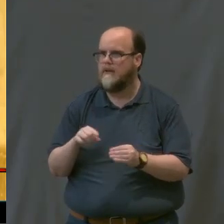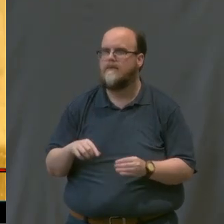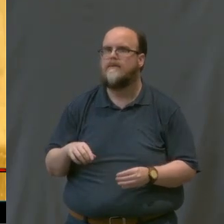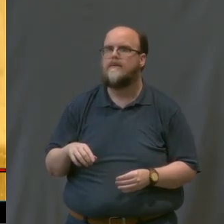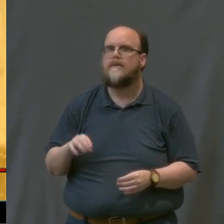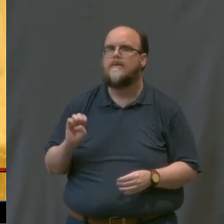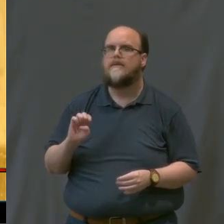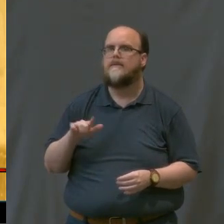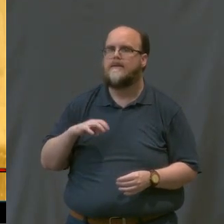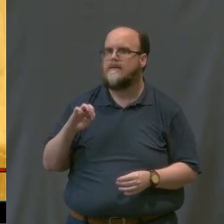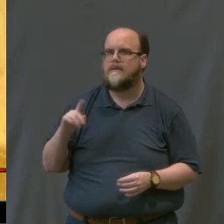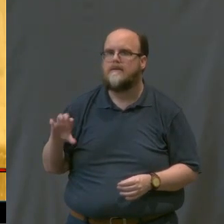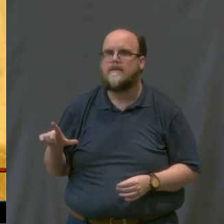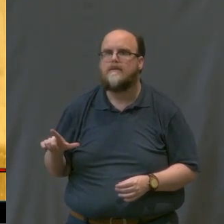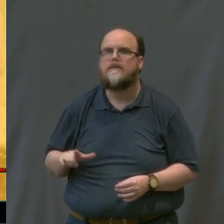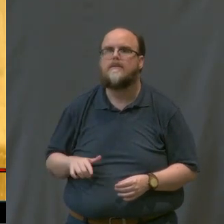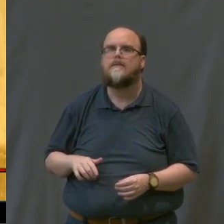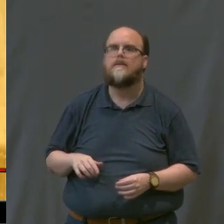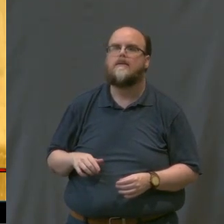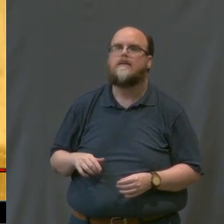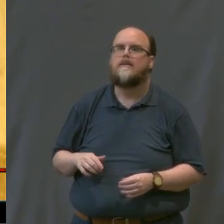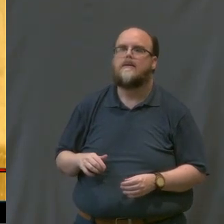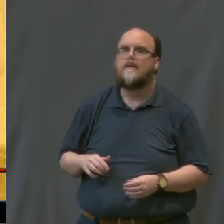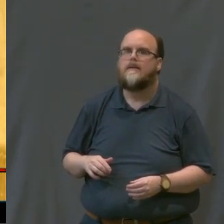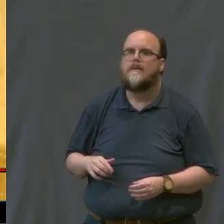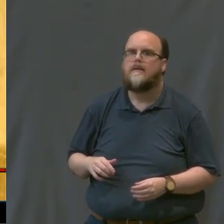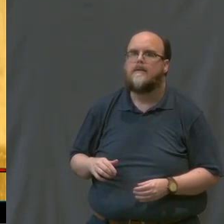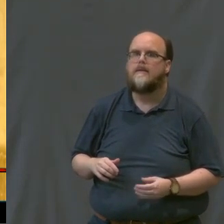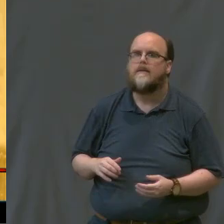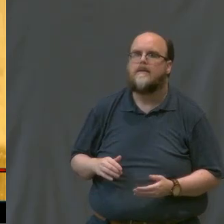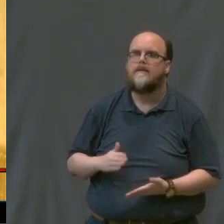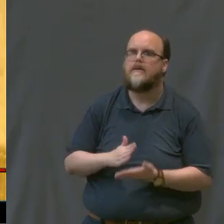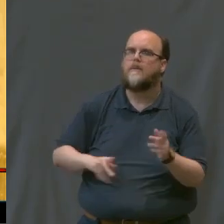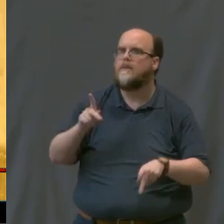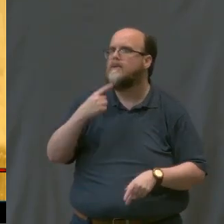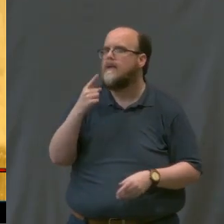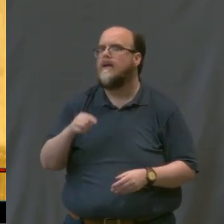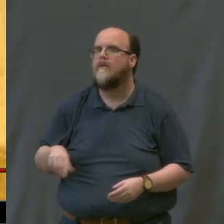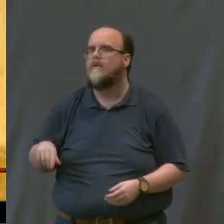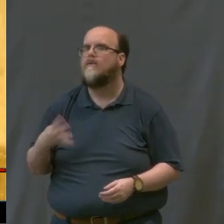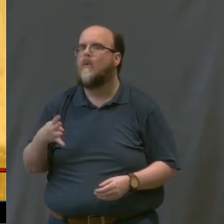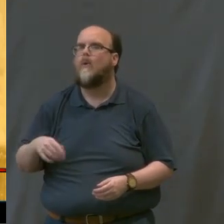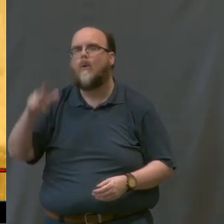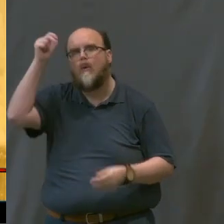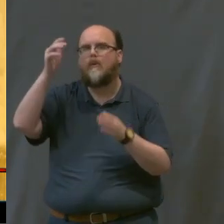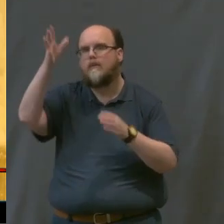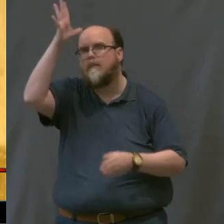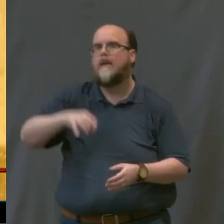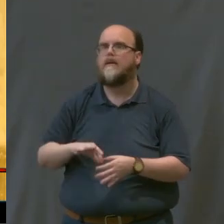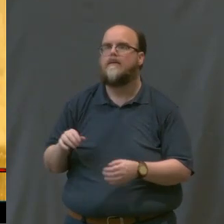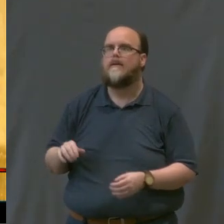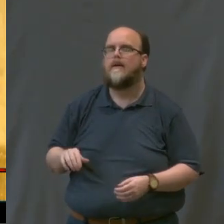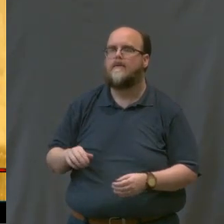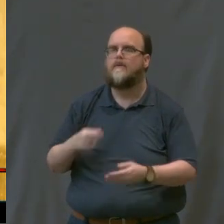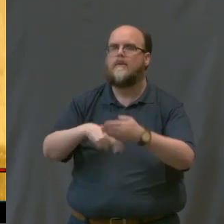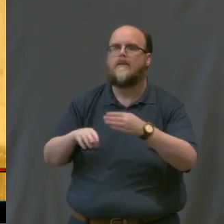fact, I'll let the guy at this website make the comment for us. Some claim that the four horsemen of the apocalypse can be found